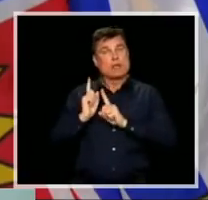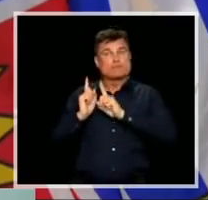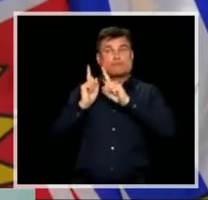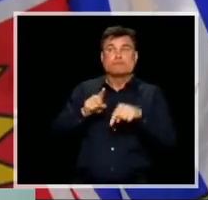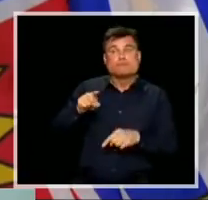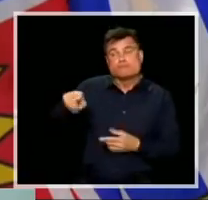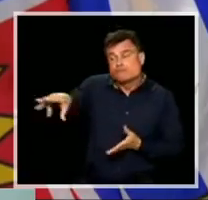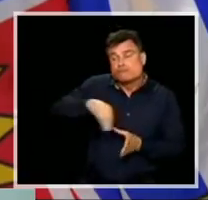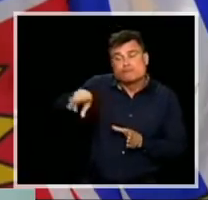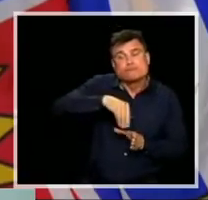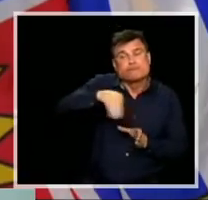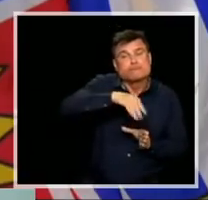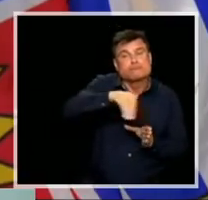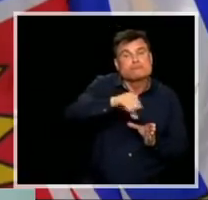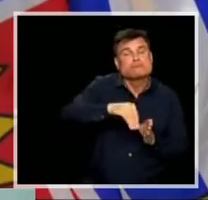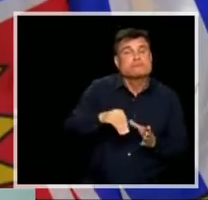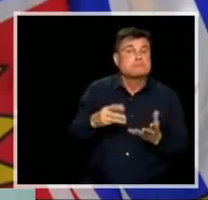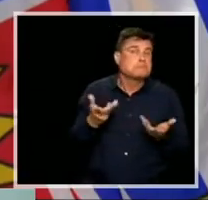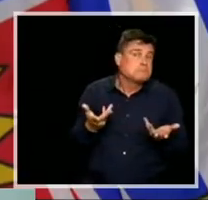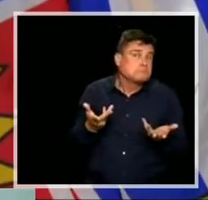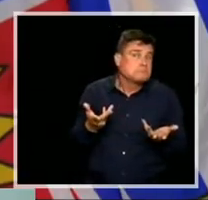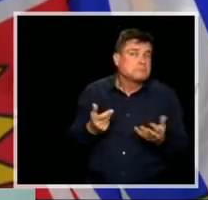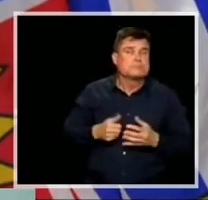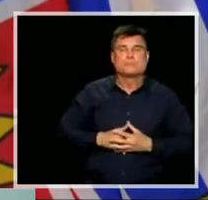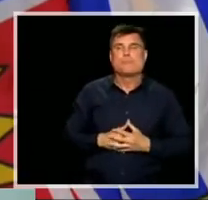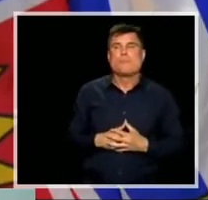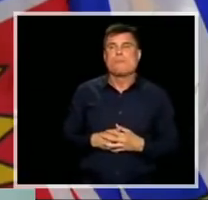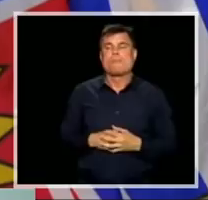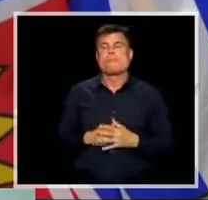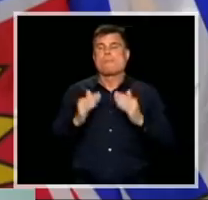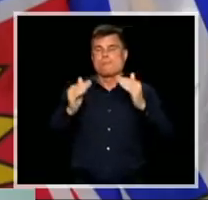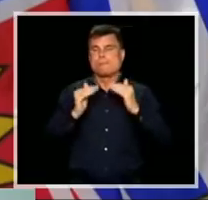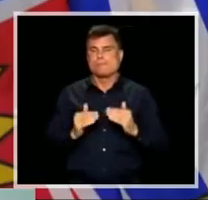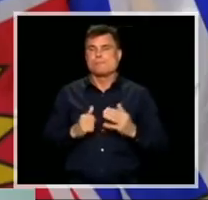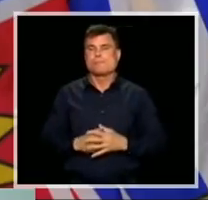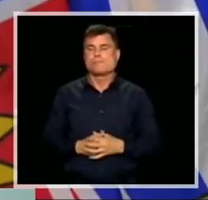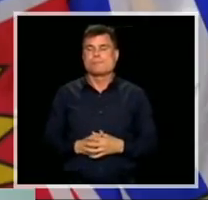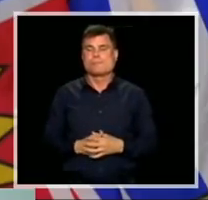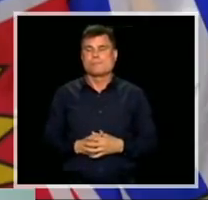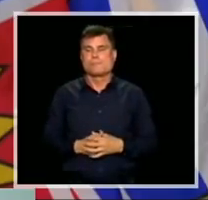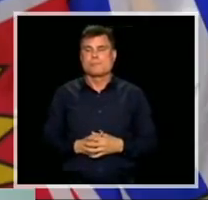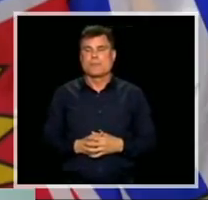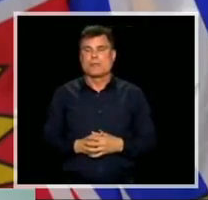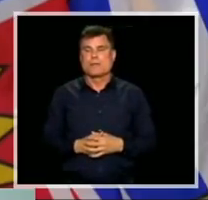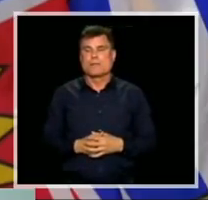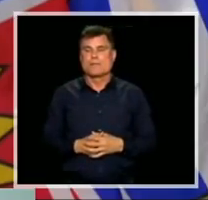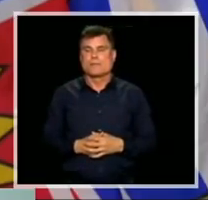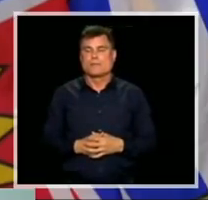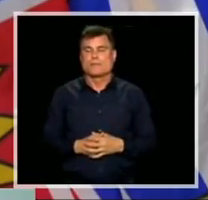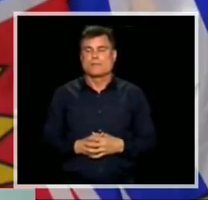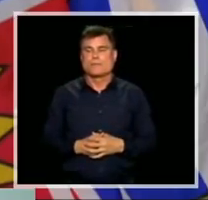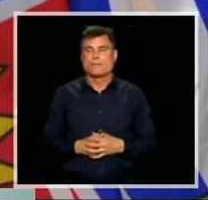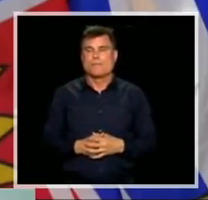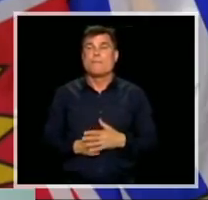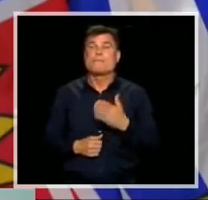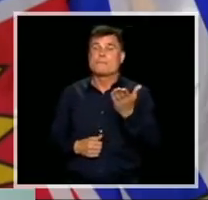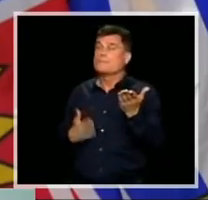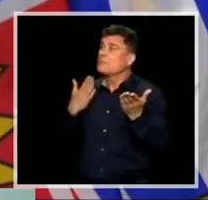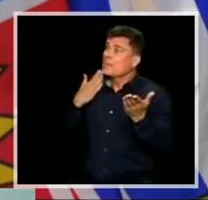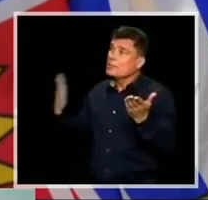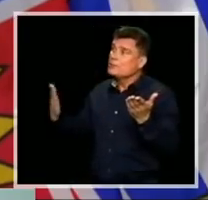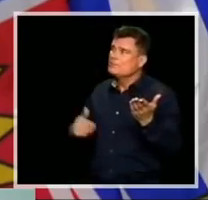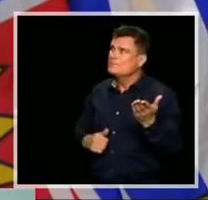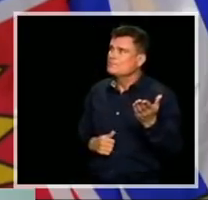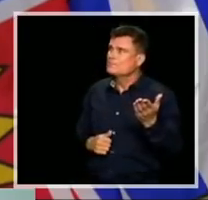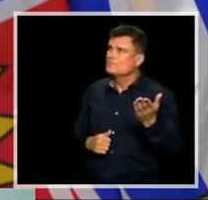child is going to school, if you're going back to work, then you really want to limit the other connections that you have,